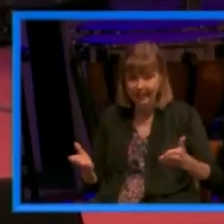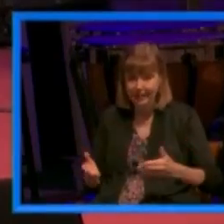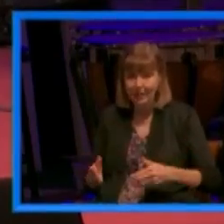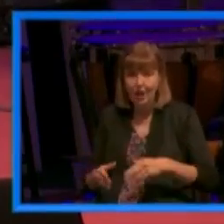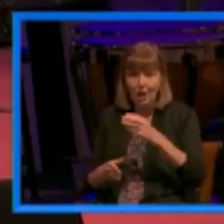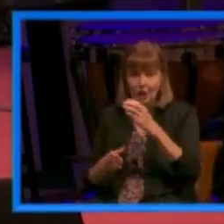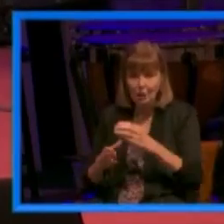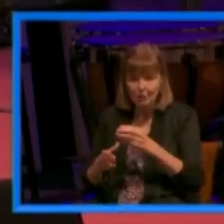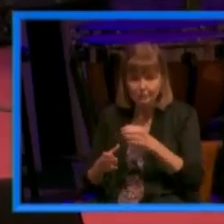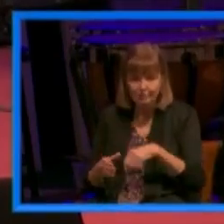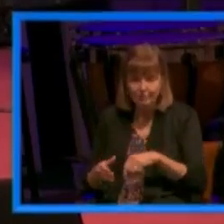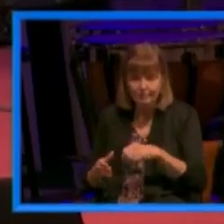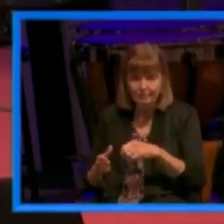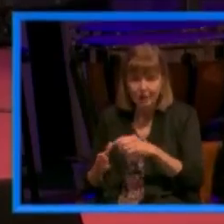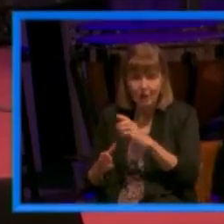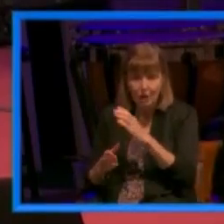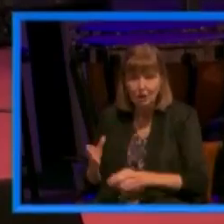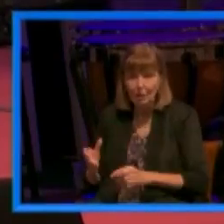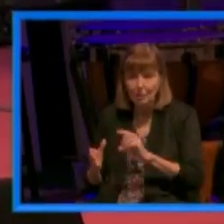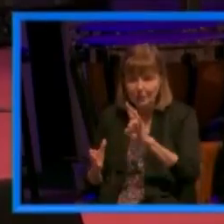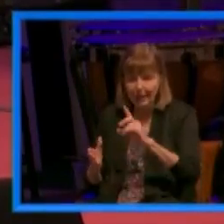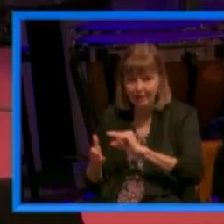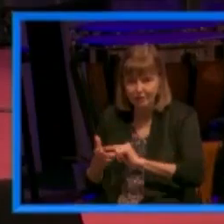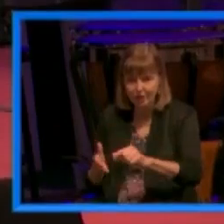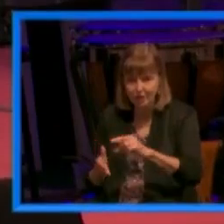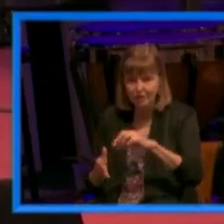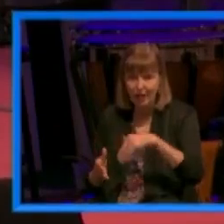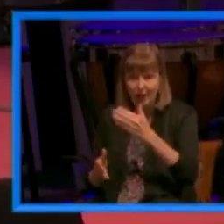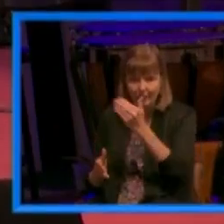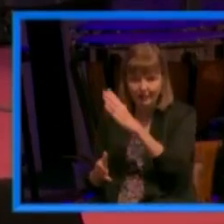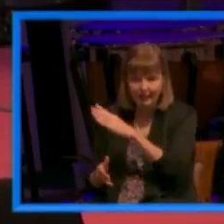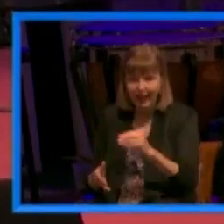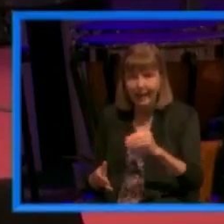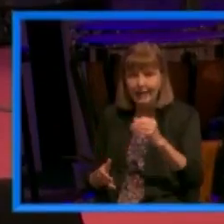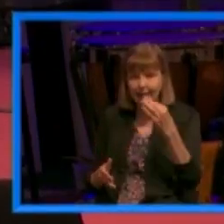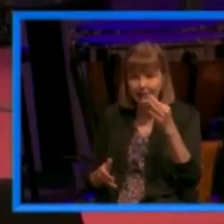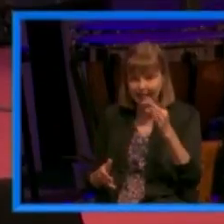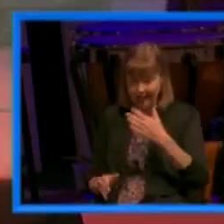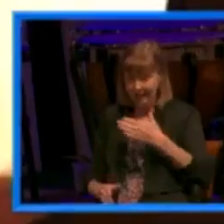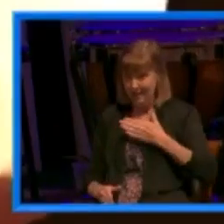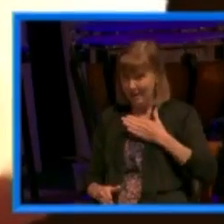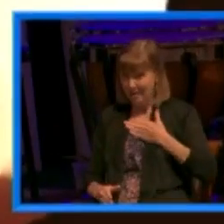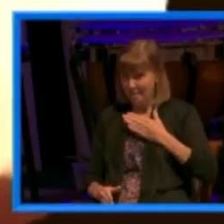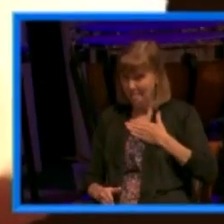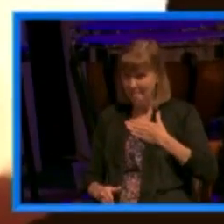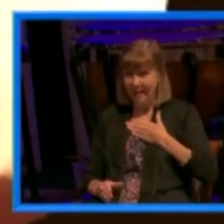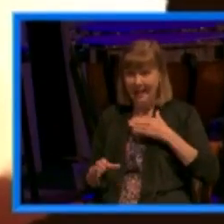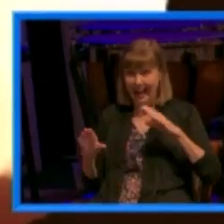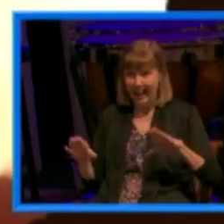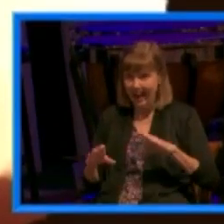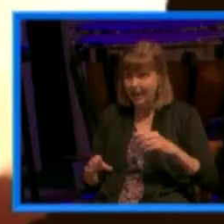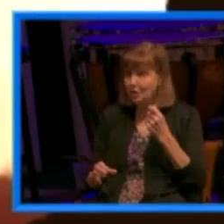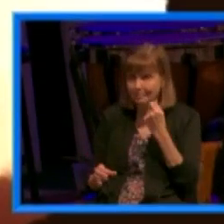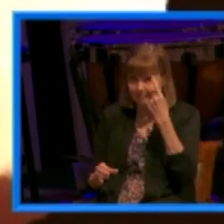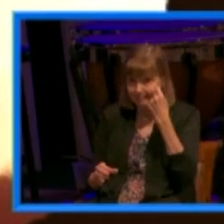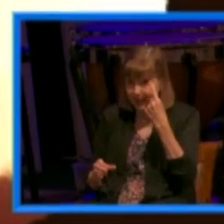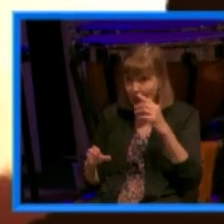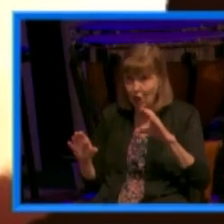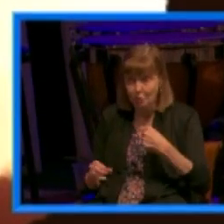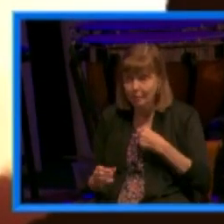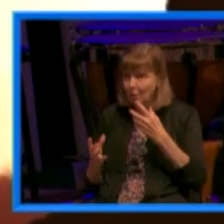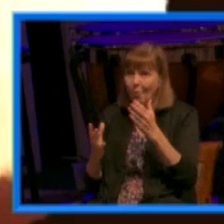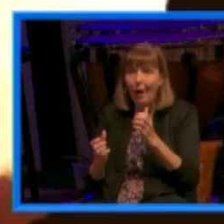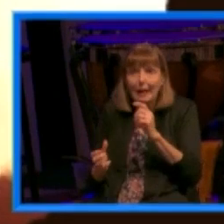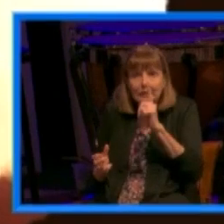15, and then there in verse 19, "For I do not understand my own actions, for I do not do what I want, but I do the